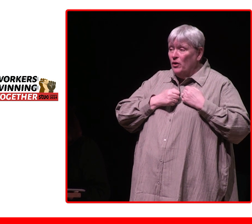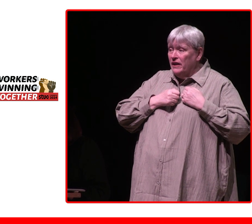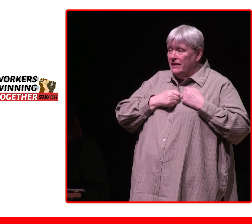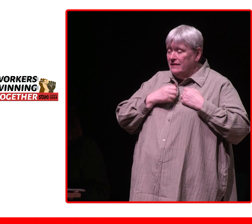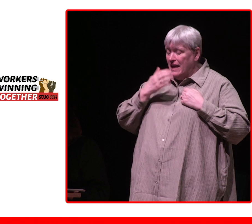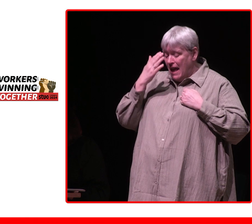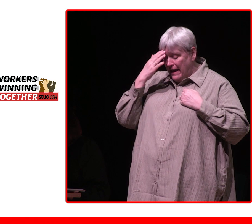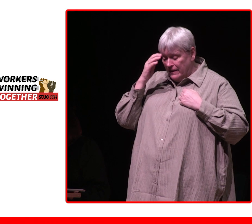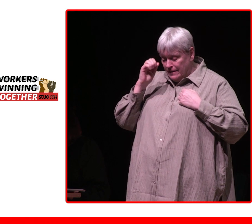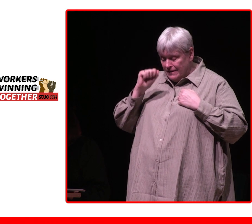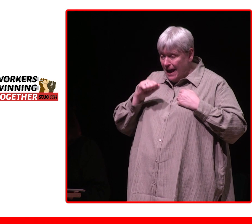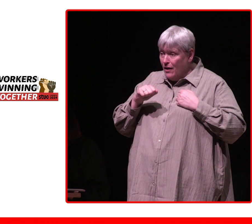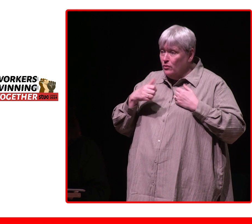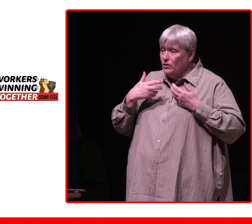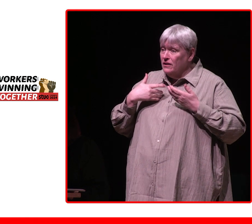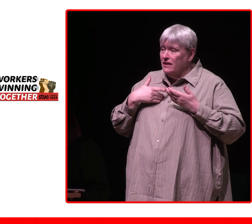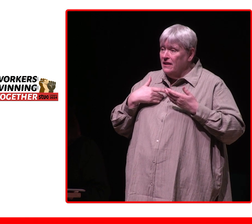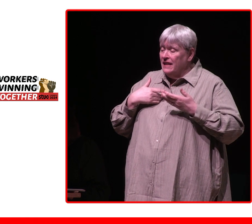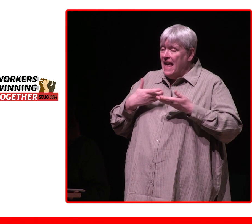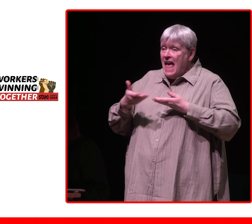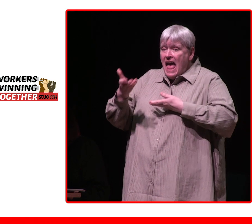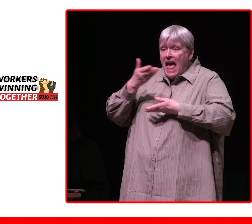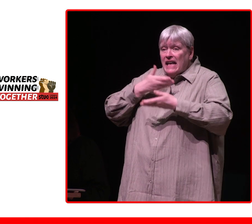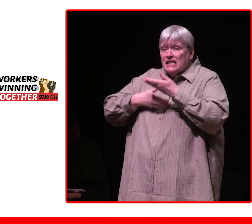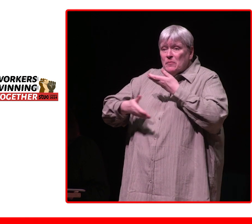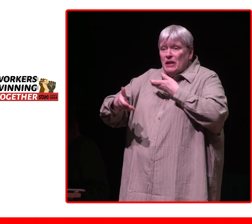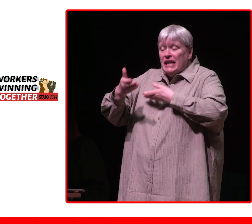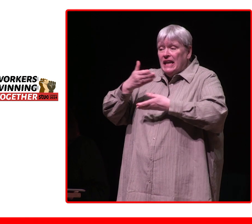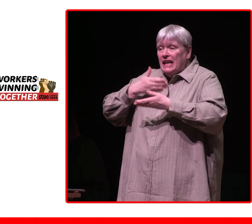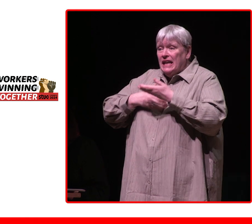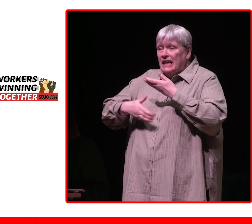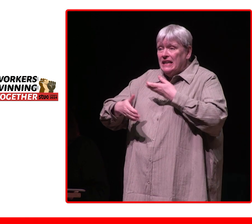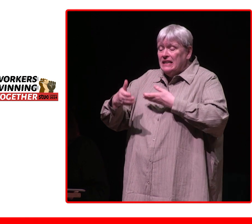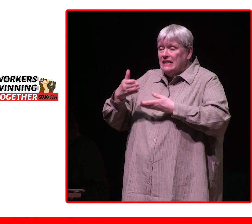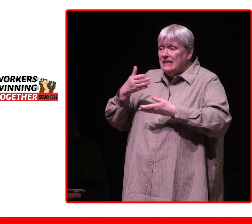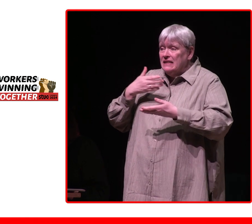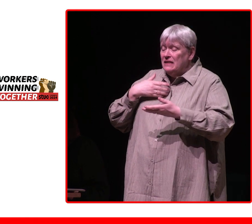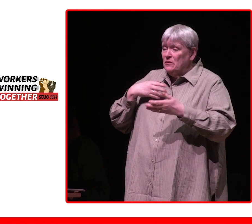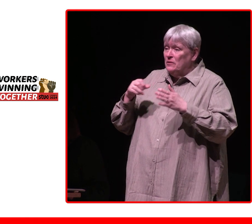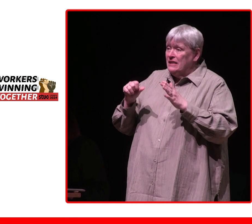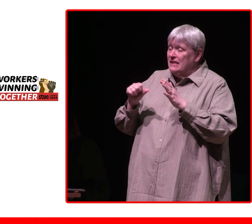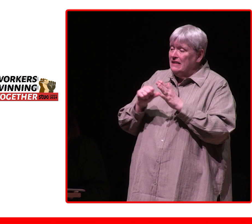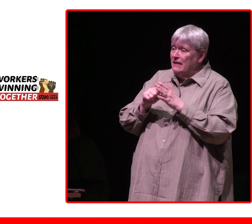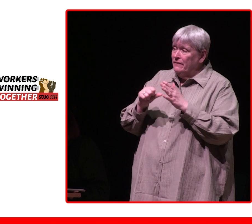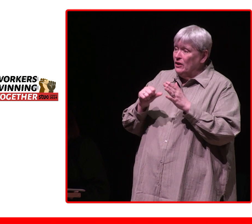down, as he explained the great